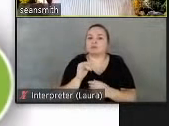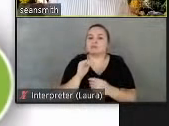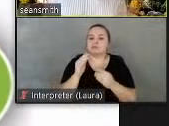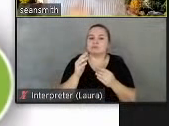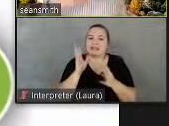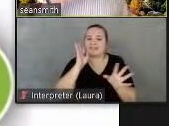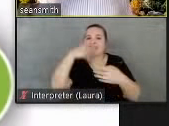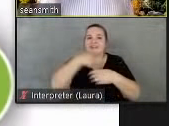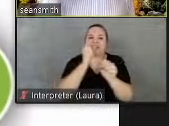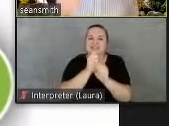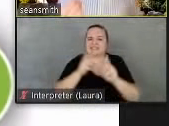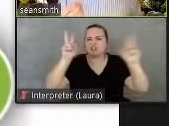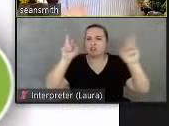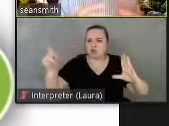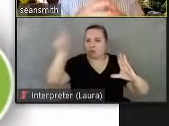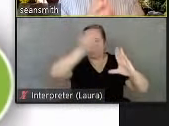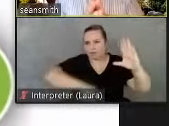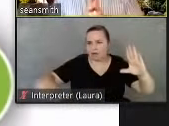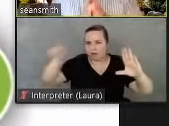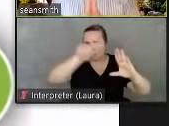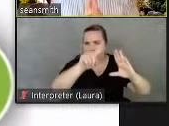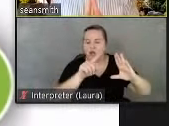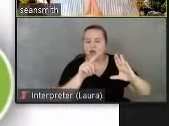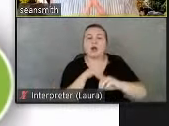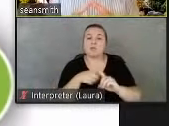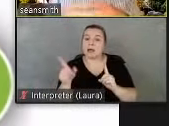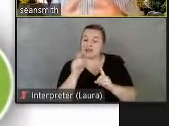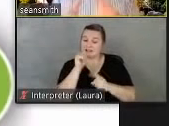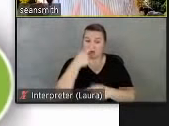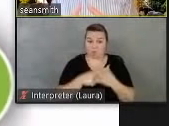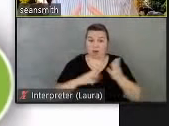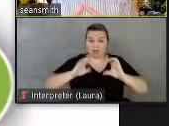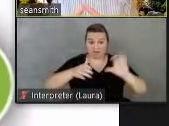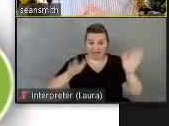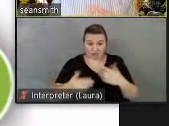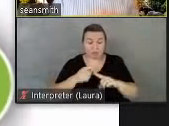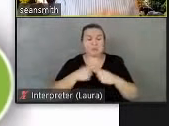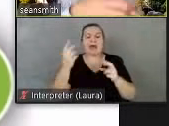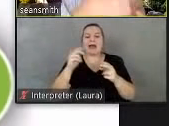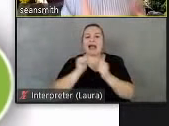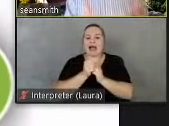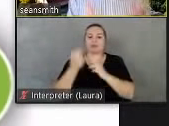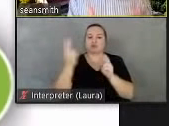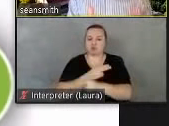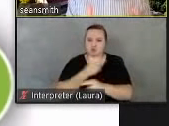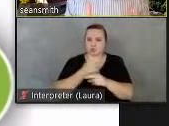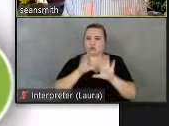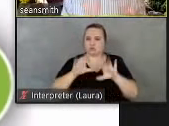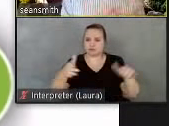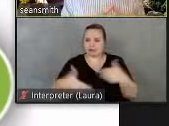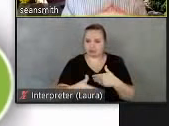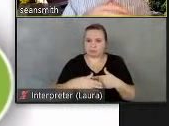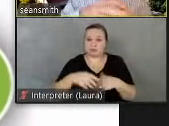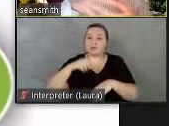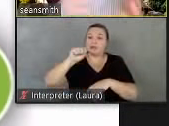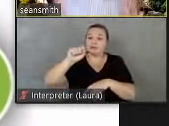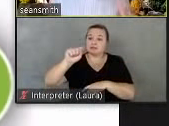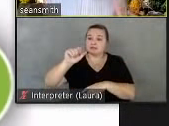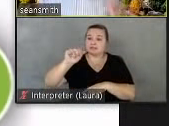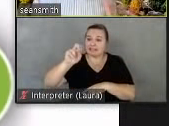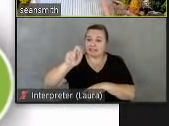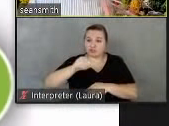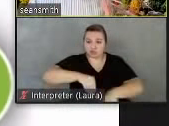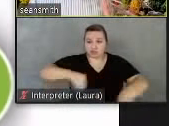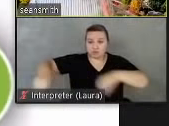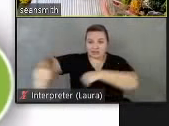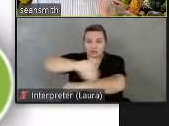wheel. They'll tell you about, well, not only what flipped classroom is, but how to utilize it. They'll talk about station rotation. They'll talk about flex,